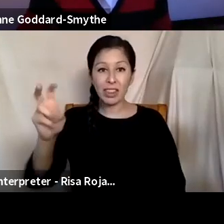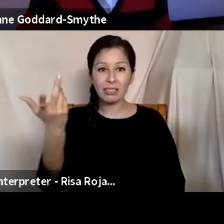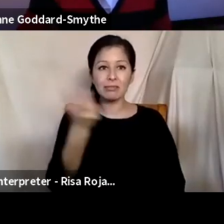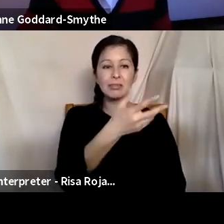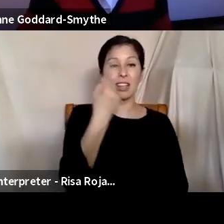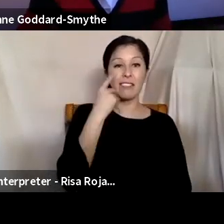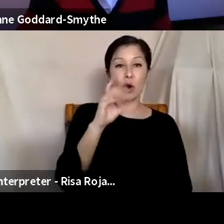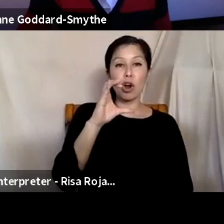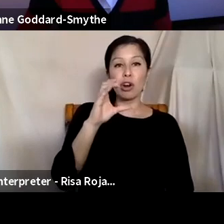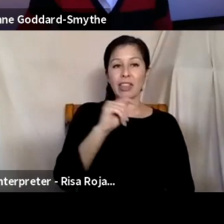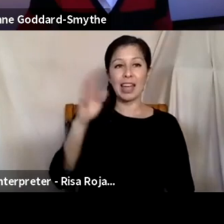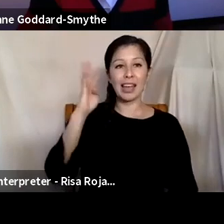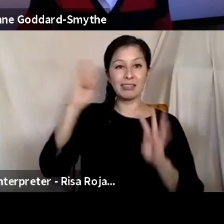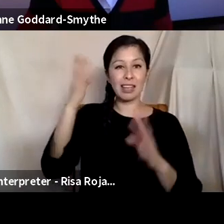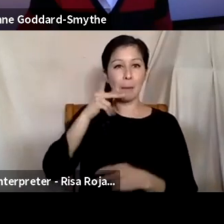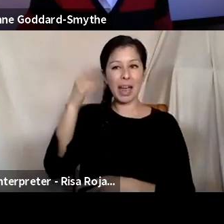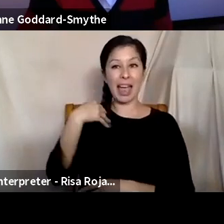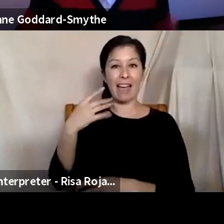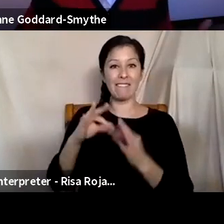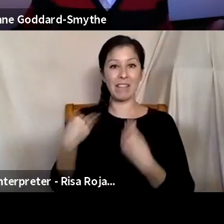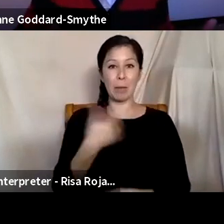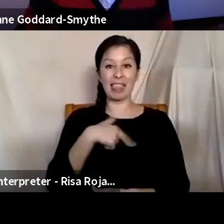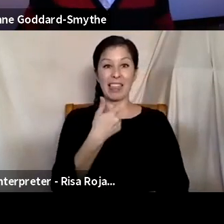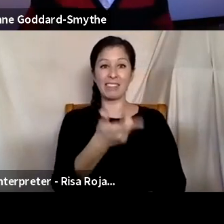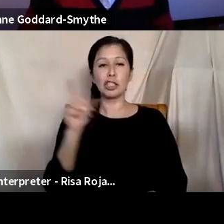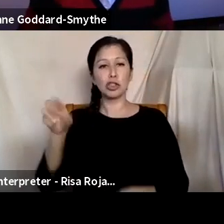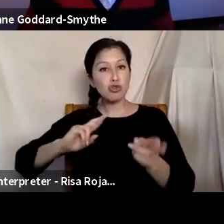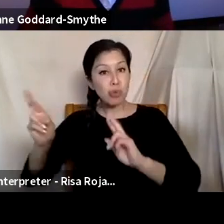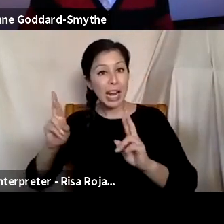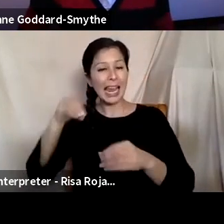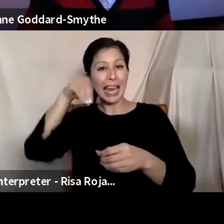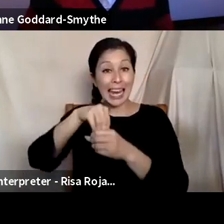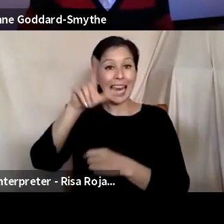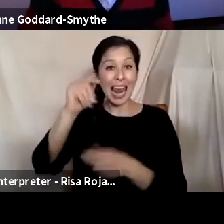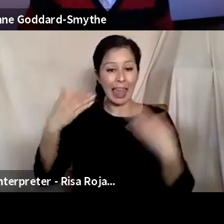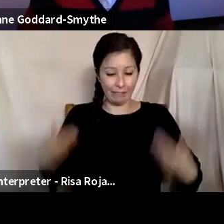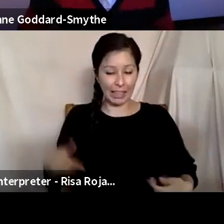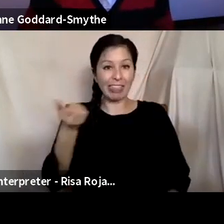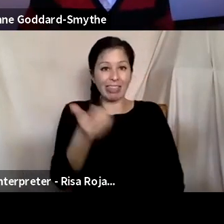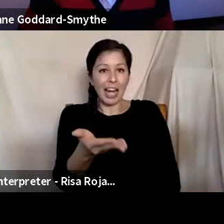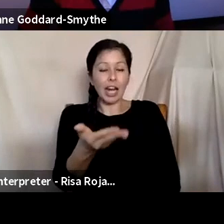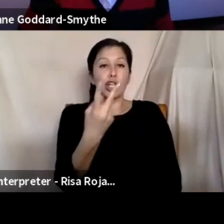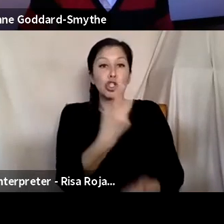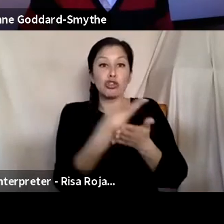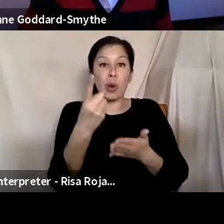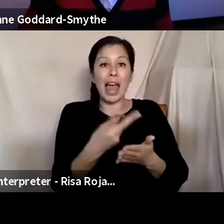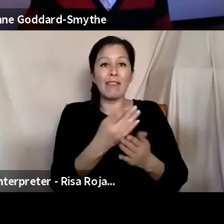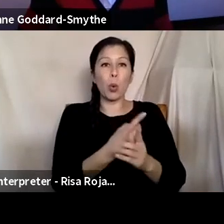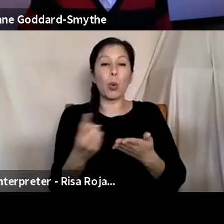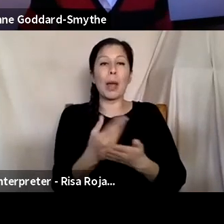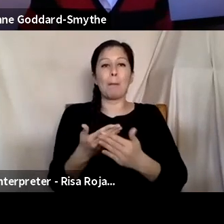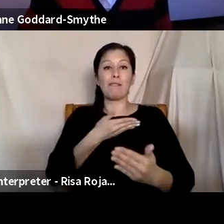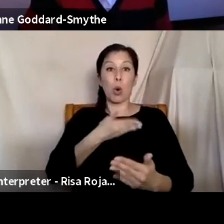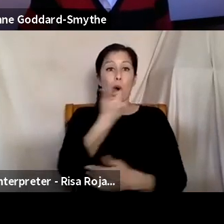for the crafty parents that have a family member that lives in Los Angeles, they should be ready to be in LA physically 2.5 weeks before